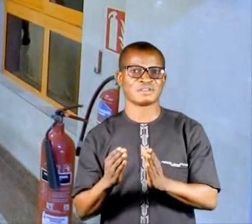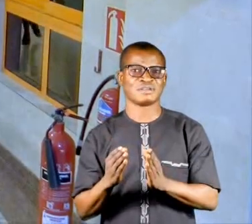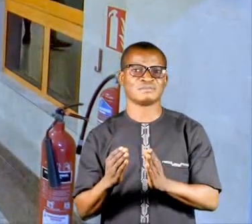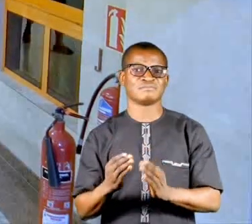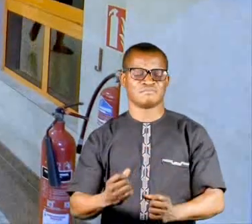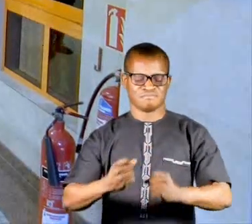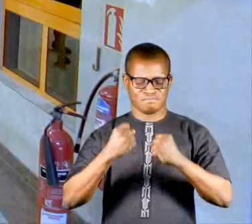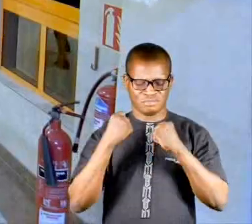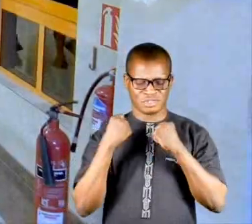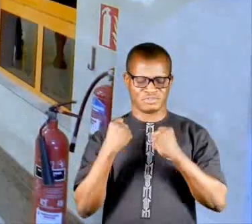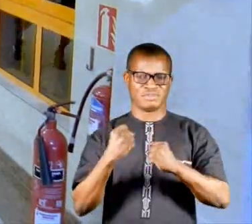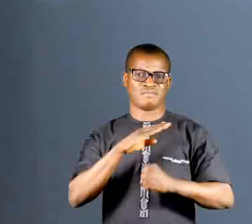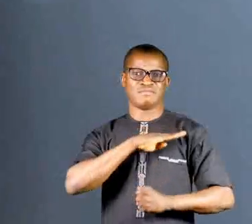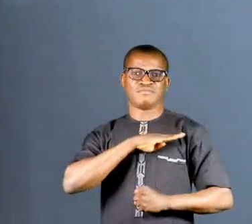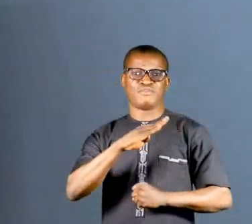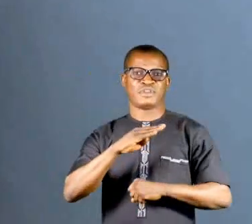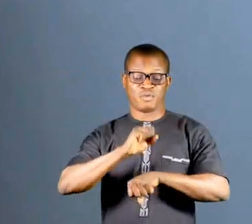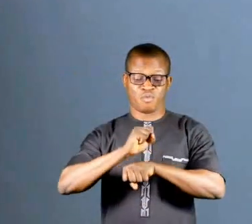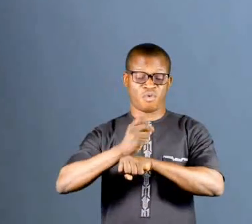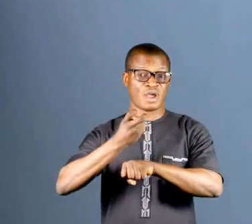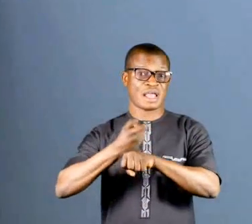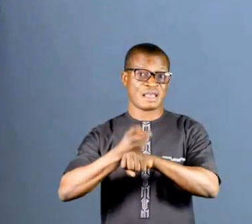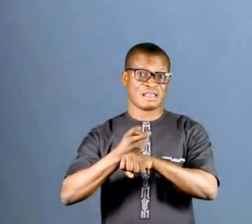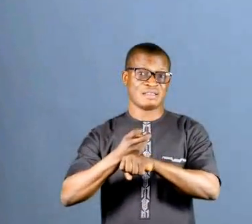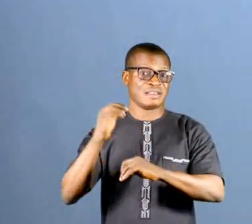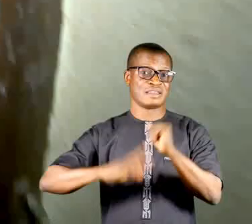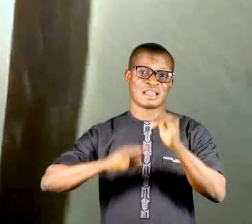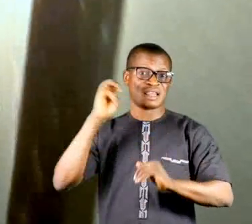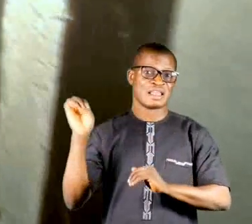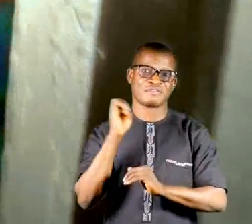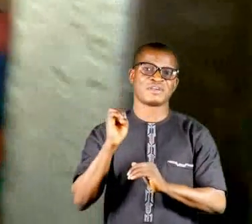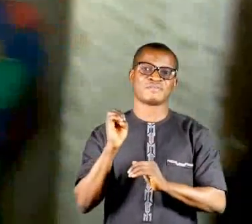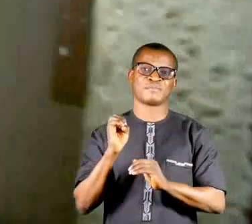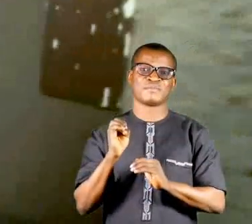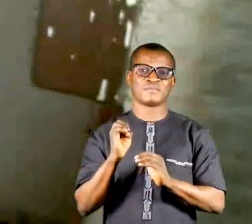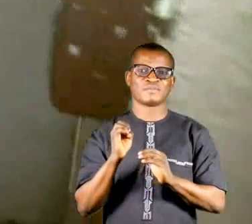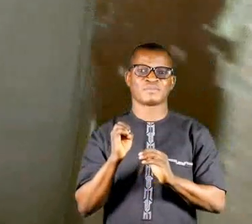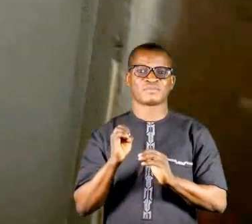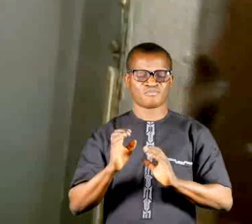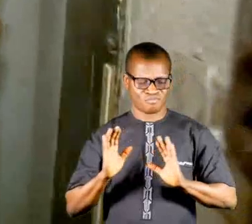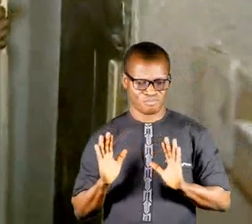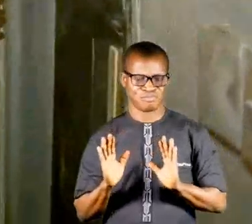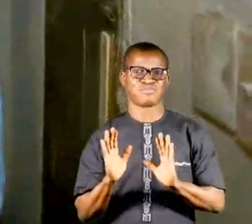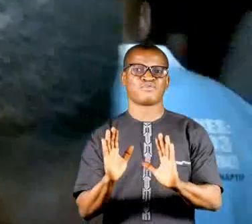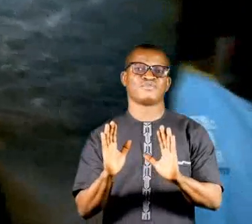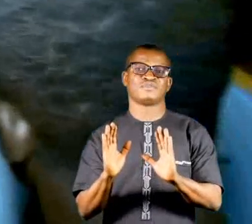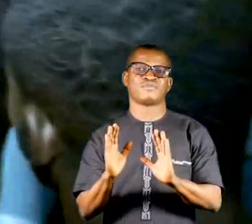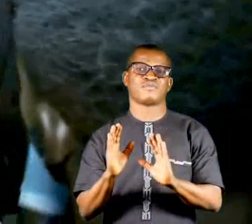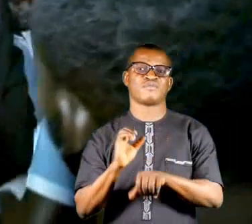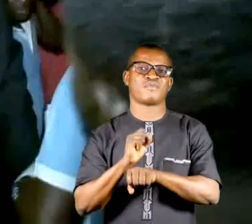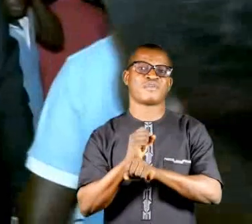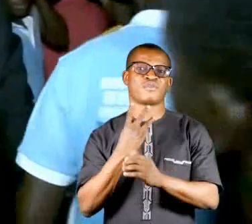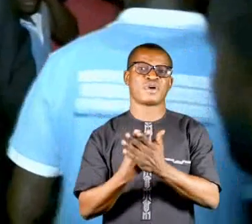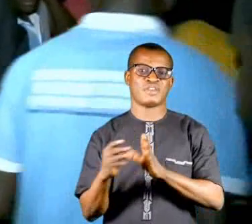were fierce. They worked harder than ever, put their lives in harm's